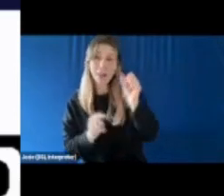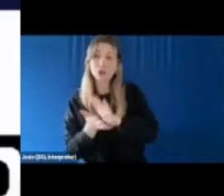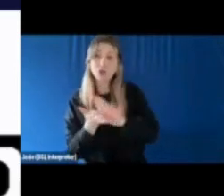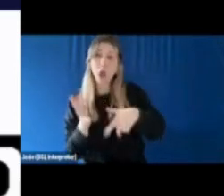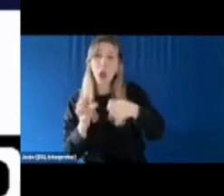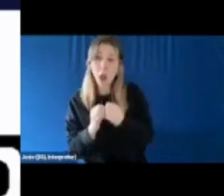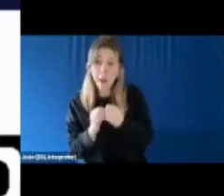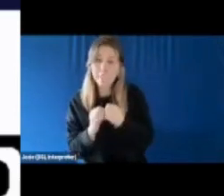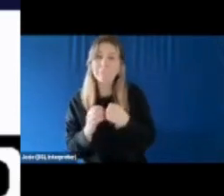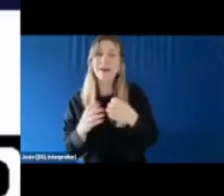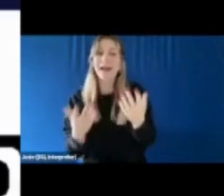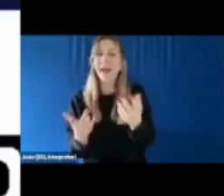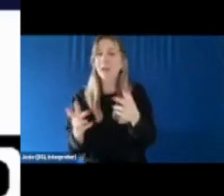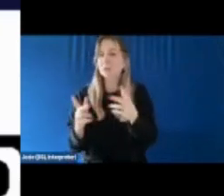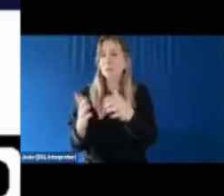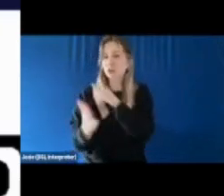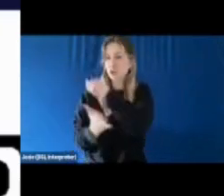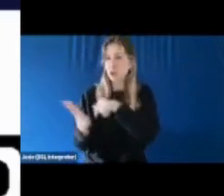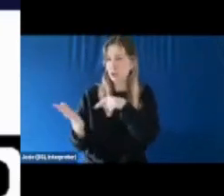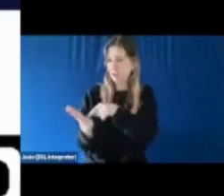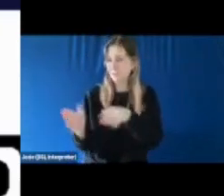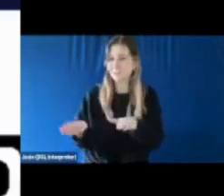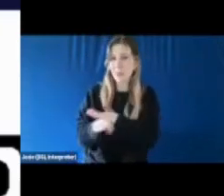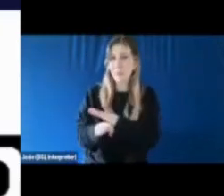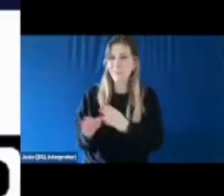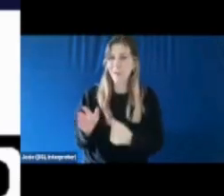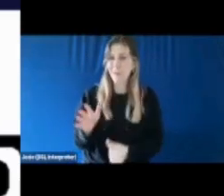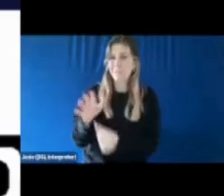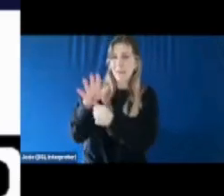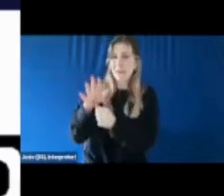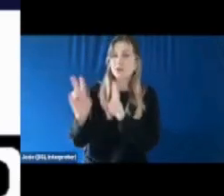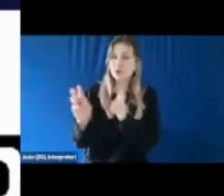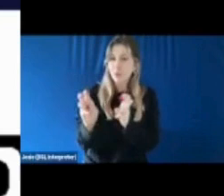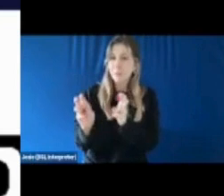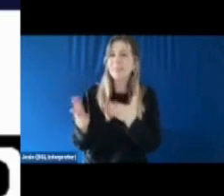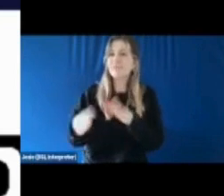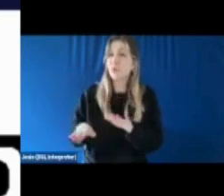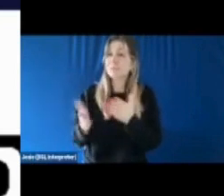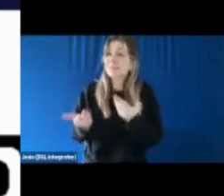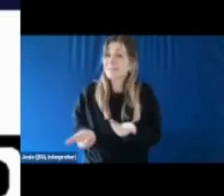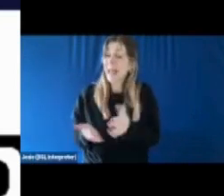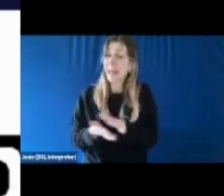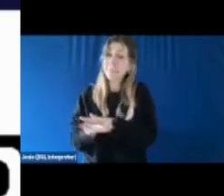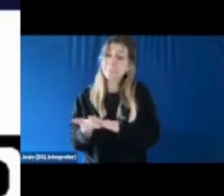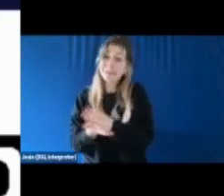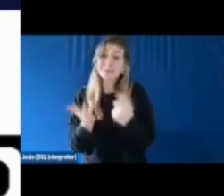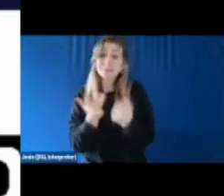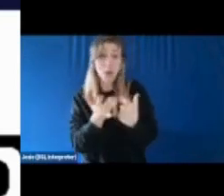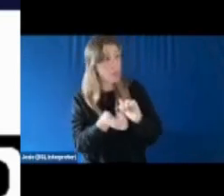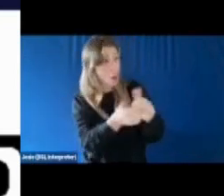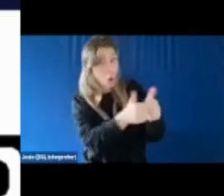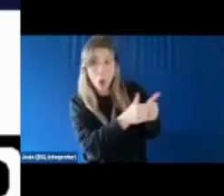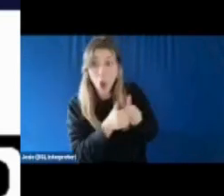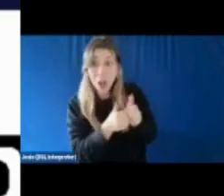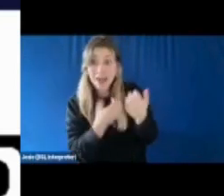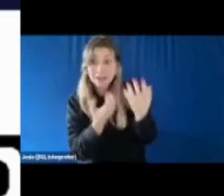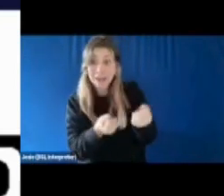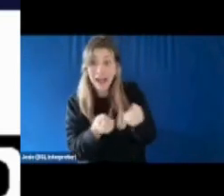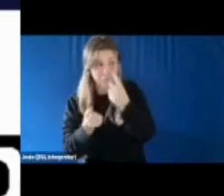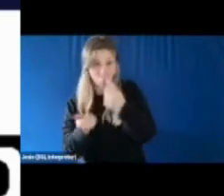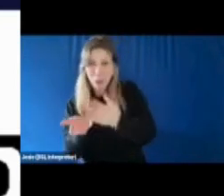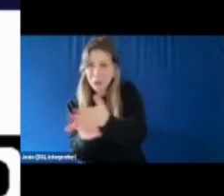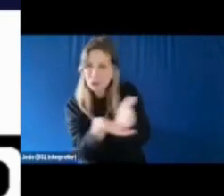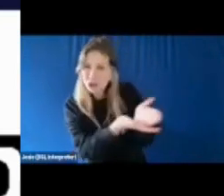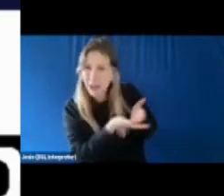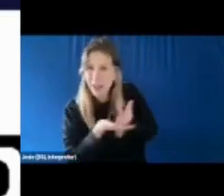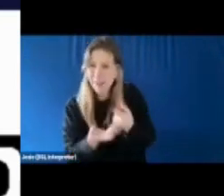sheet covering the main topics today. And you might find that useful to share with other colleagues, particularly if they're front of house and carrying out surveys to kind of cover